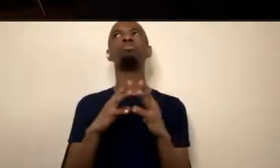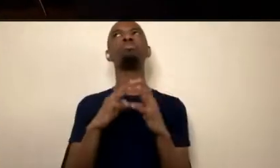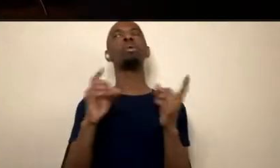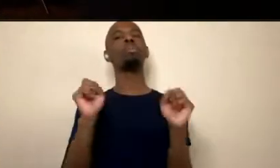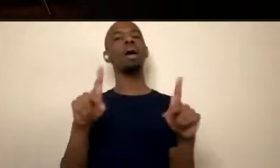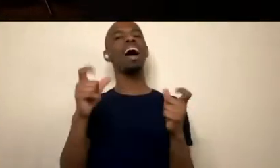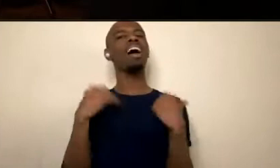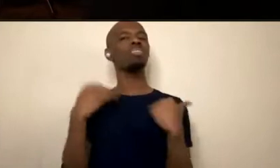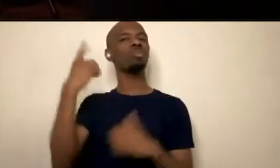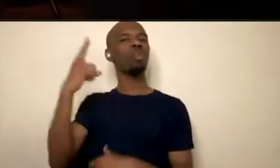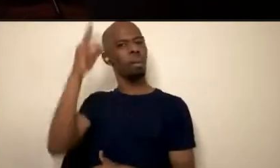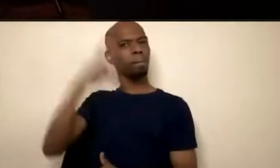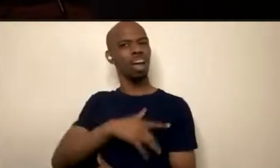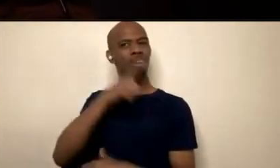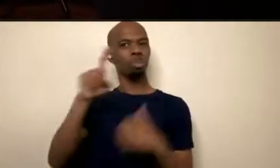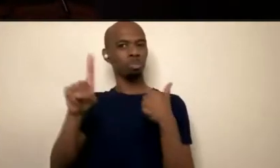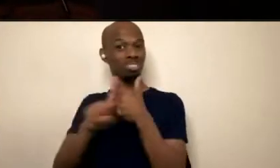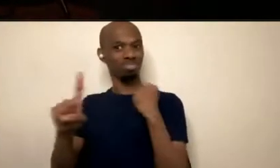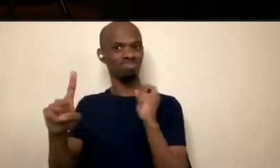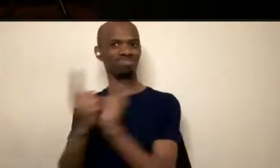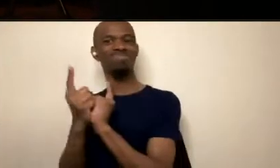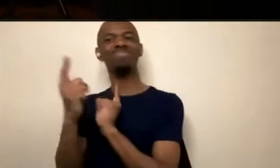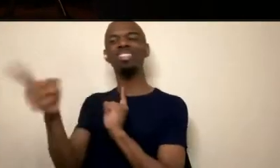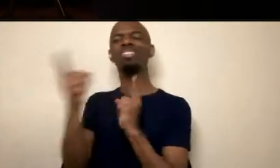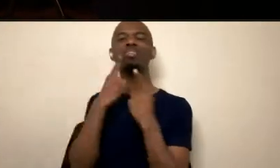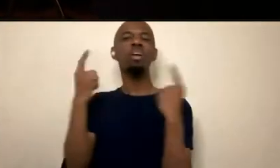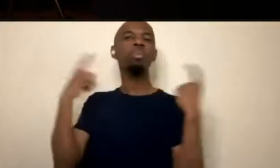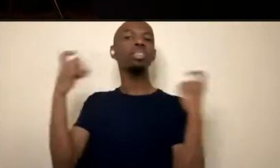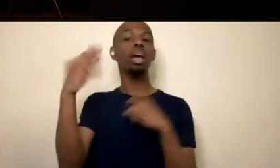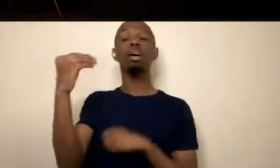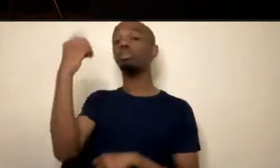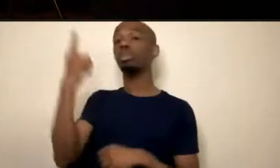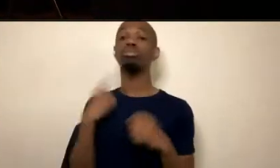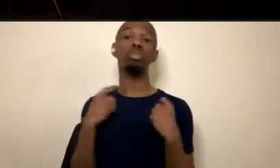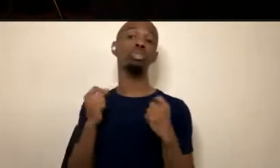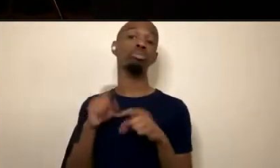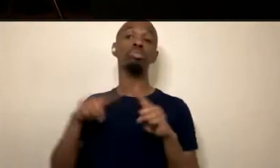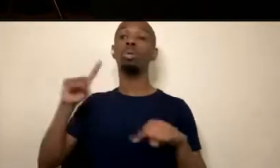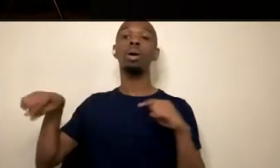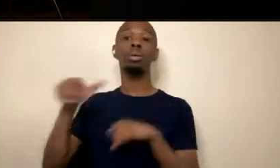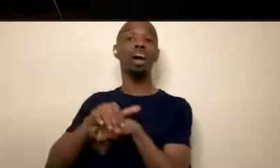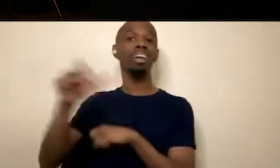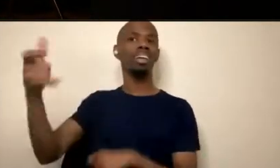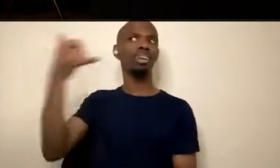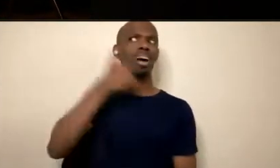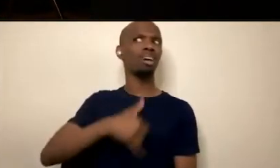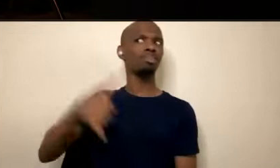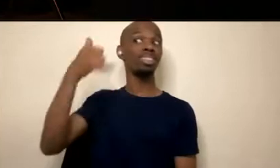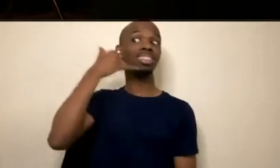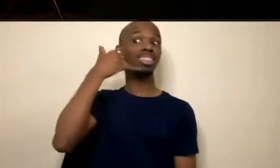the blue when the pandemic hit. Hey. And I was like, hi.